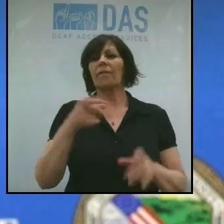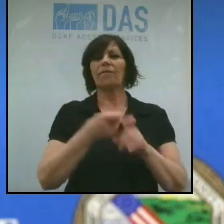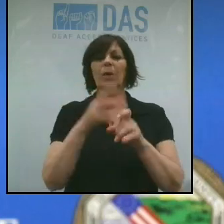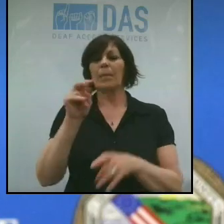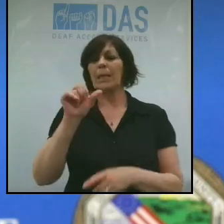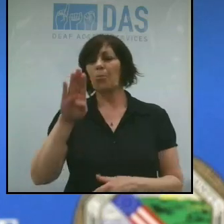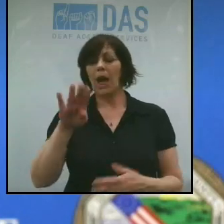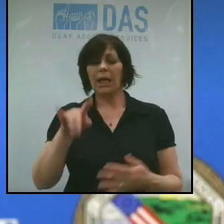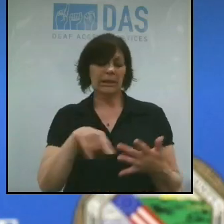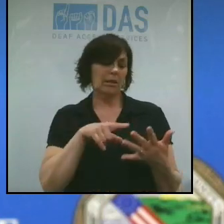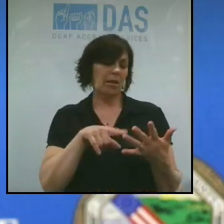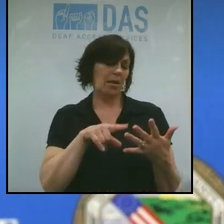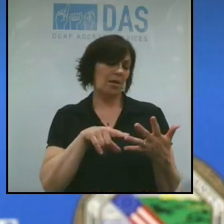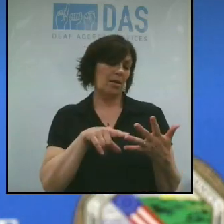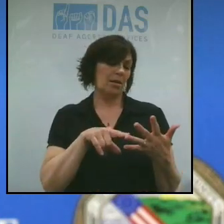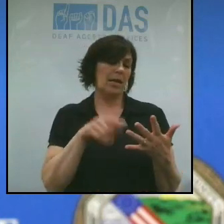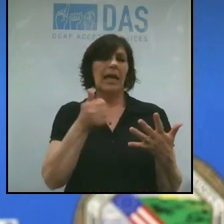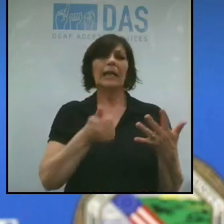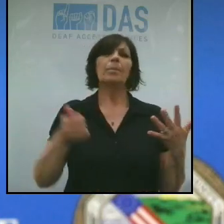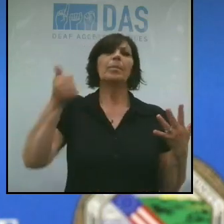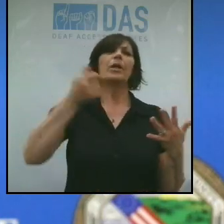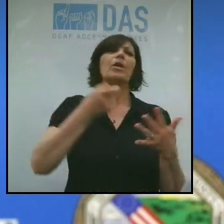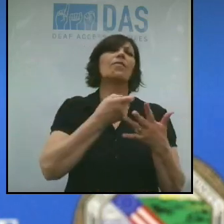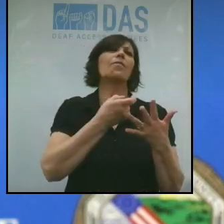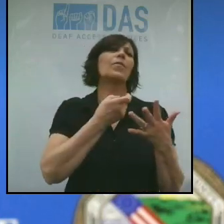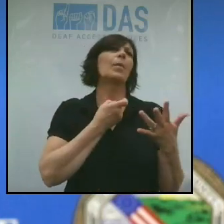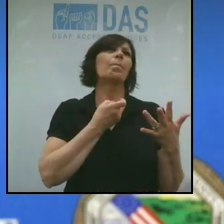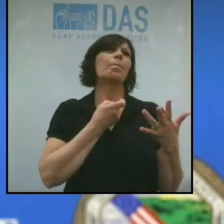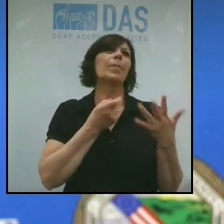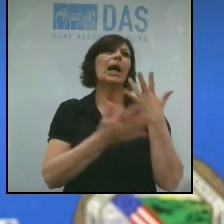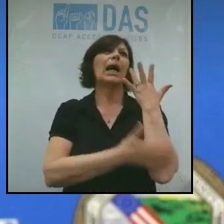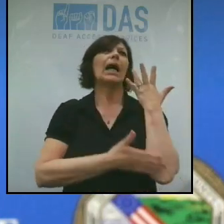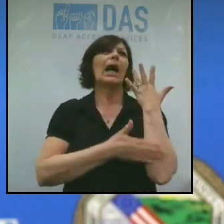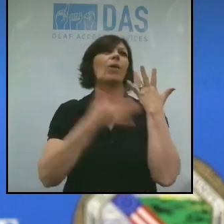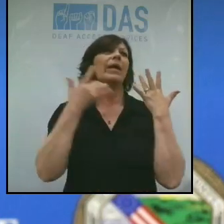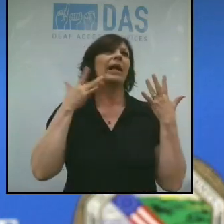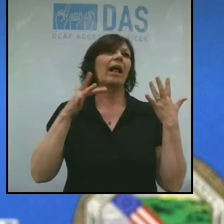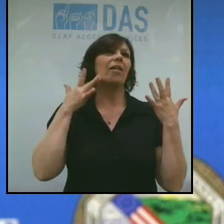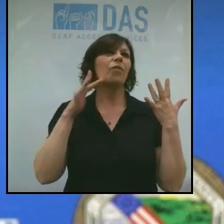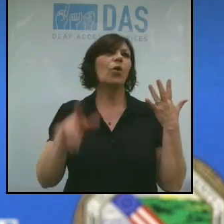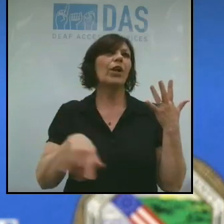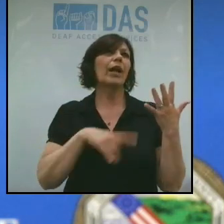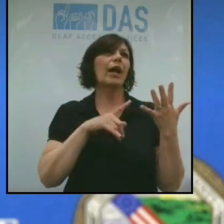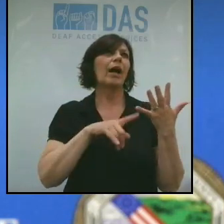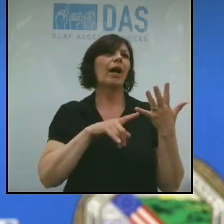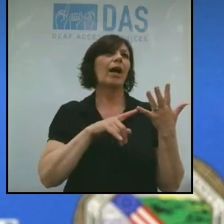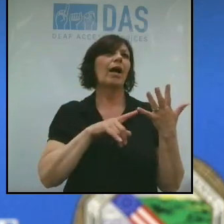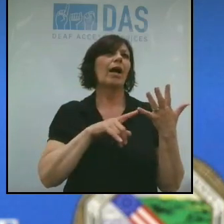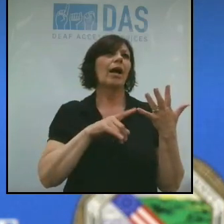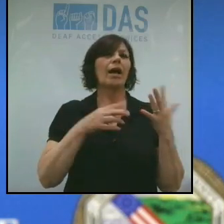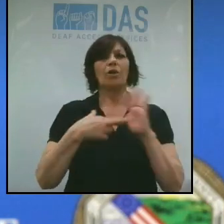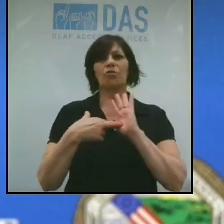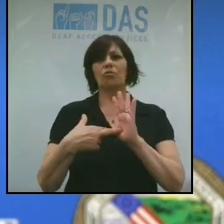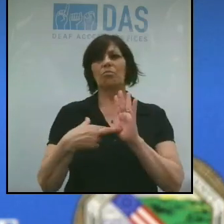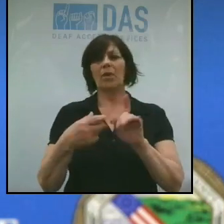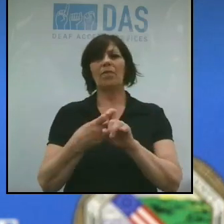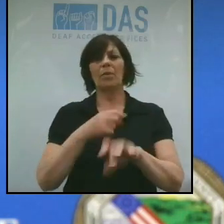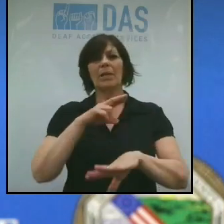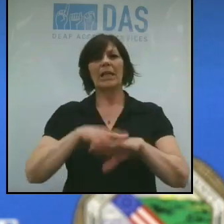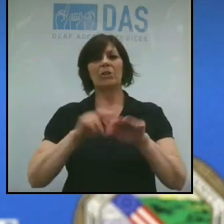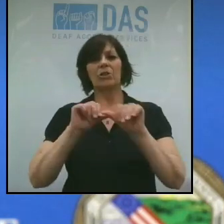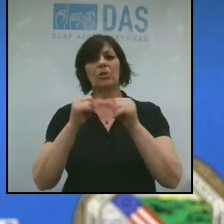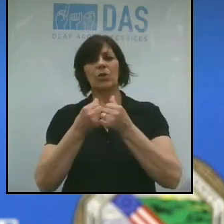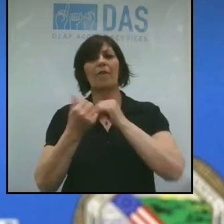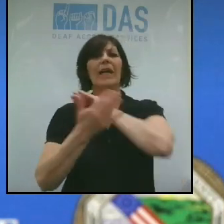Nebraska, an administrator from a county in California, as well as representatives from the National Association